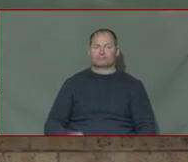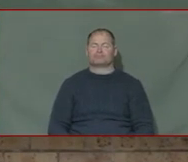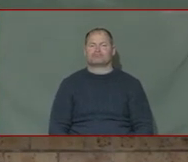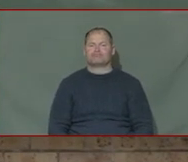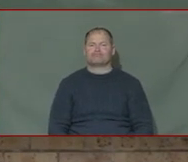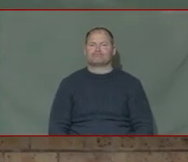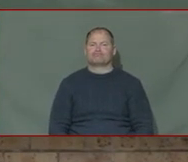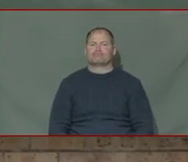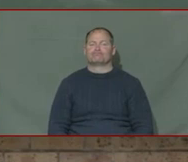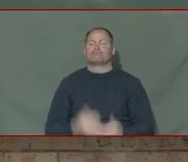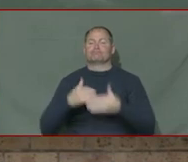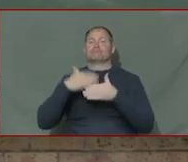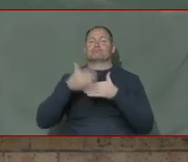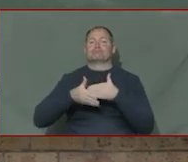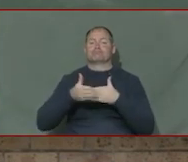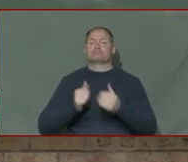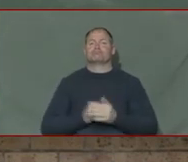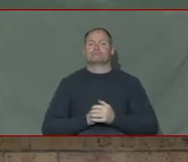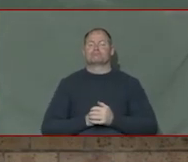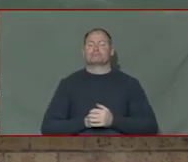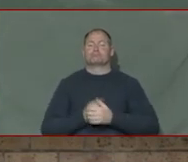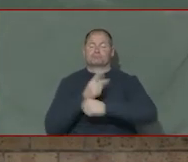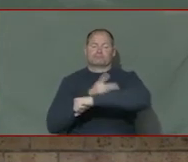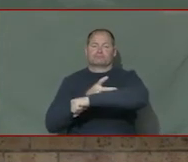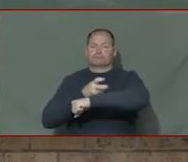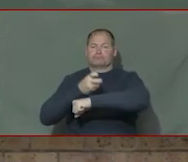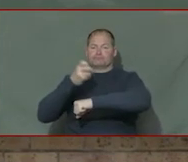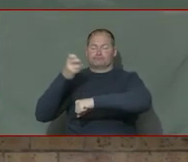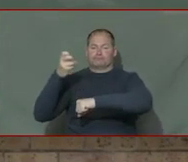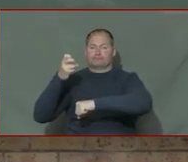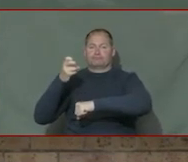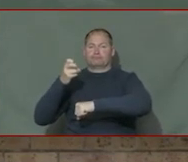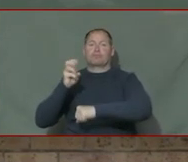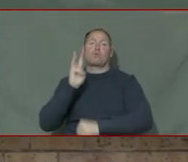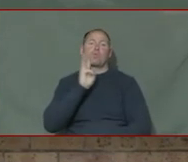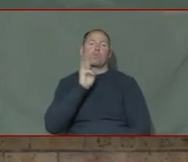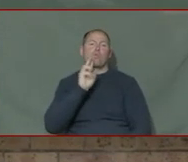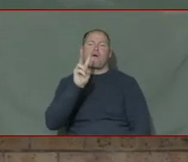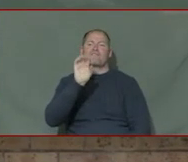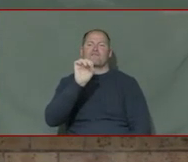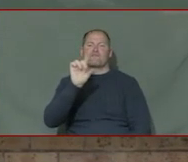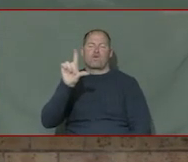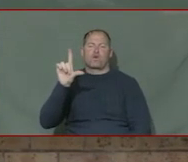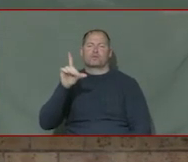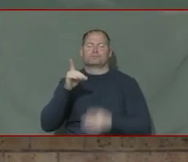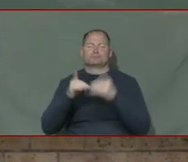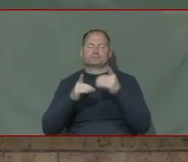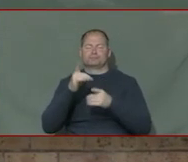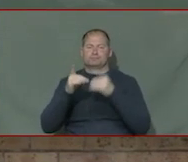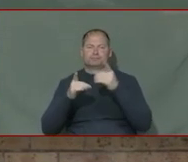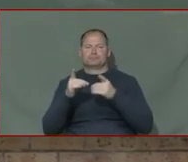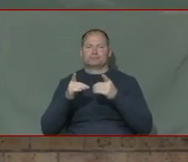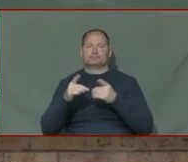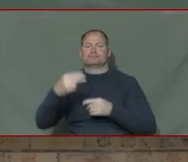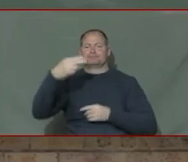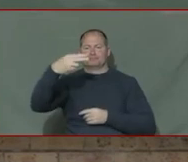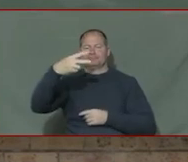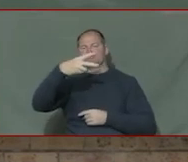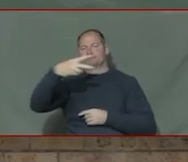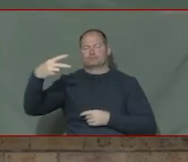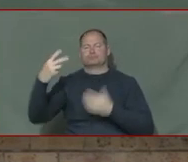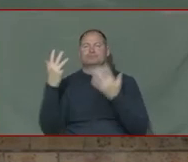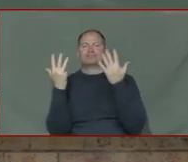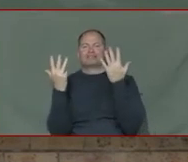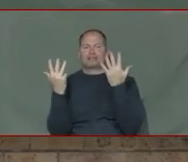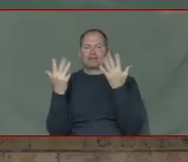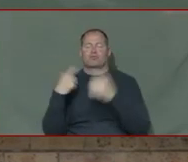The next thing is determine the derivative of the volume of the water with respect to h, where h is equal to 9. We want